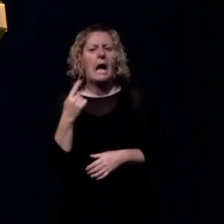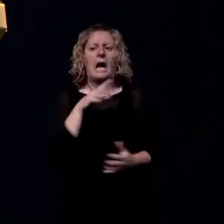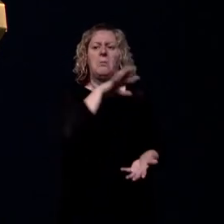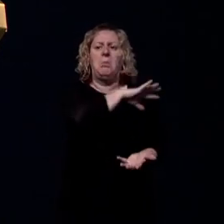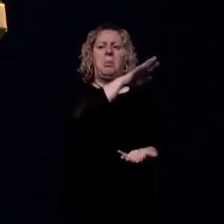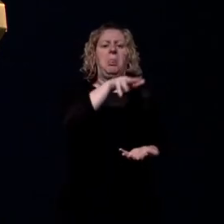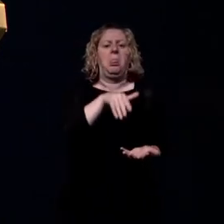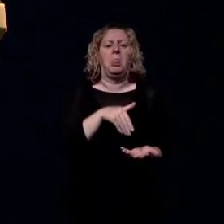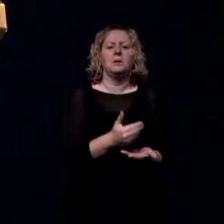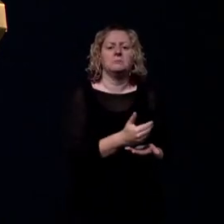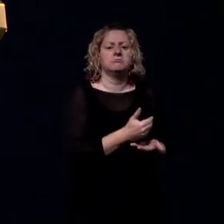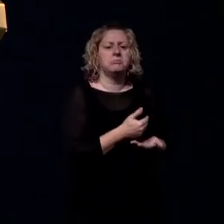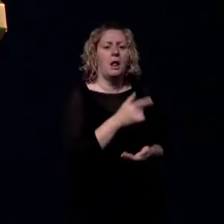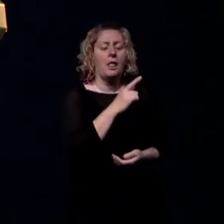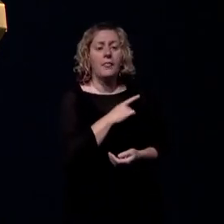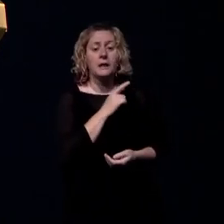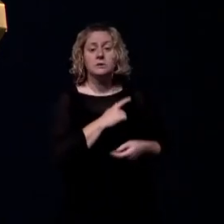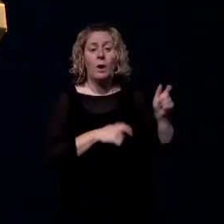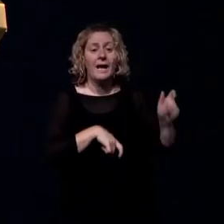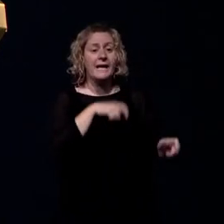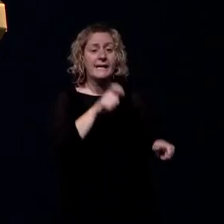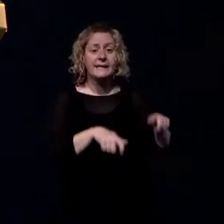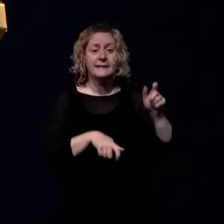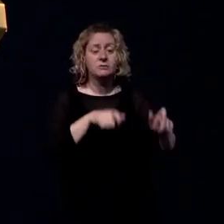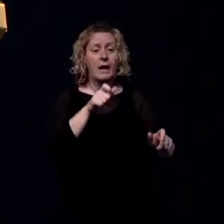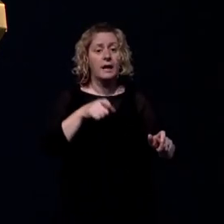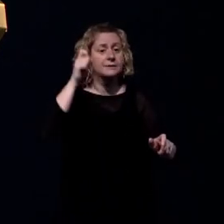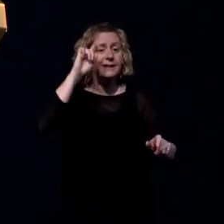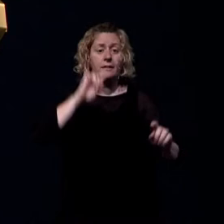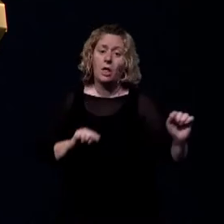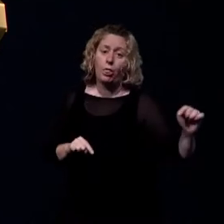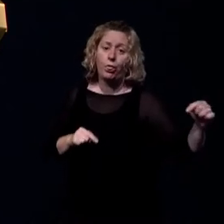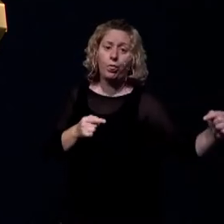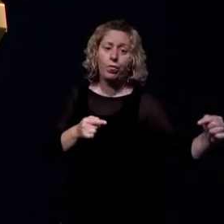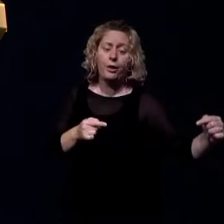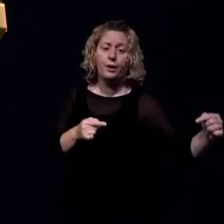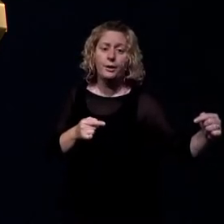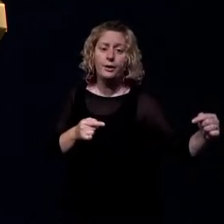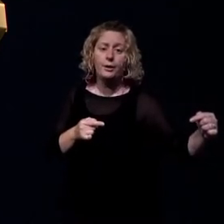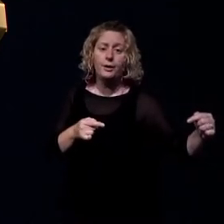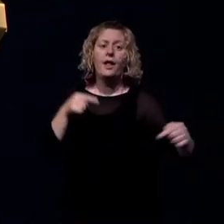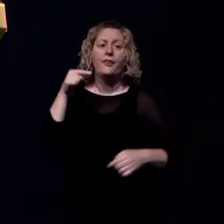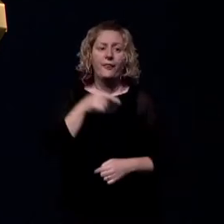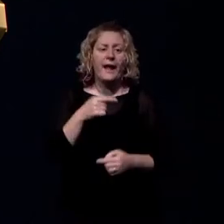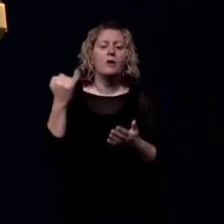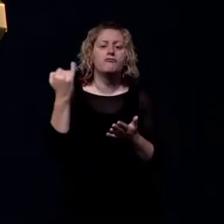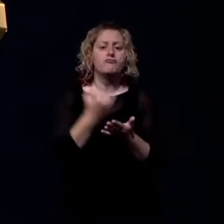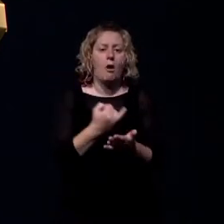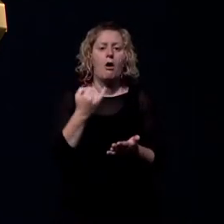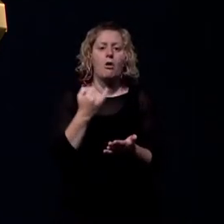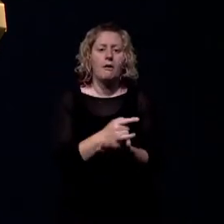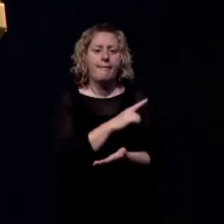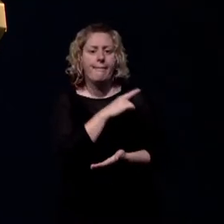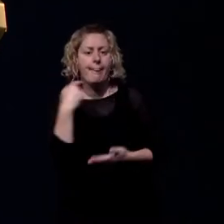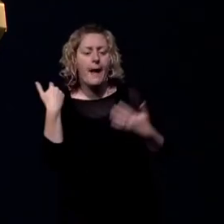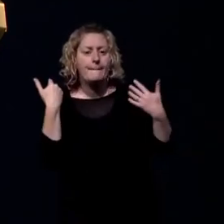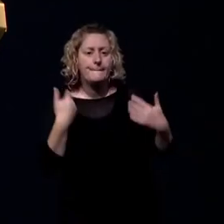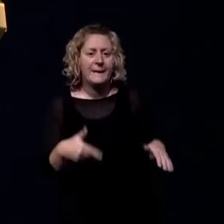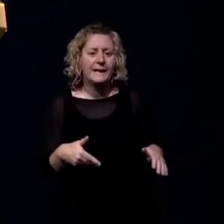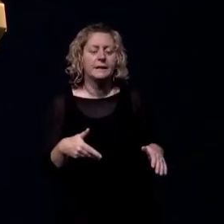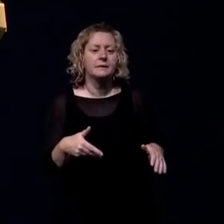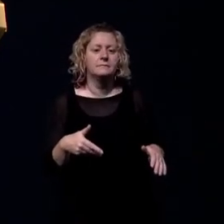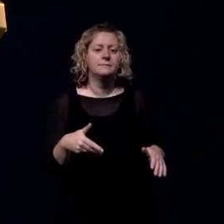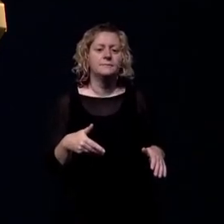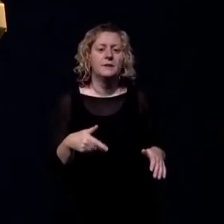possessions. That's why the Israelites cannot stand against their enemies. They turn their backs and wrong because they've been made liable to destruction. And now the